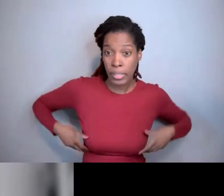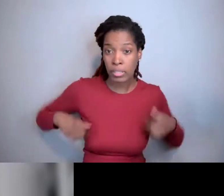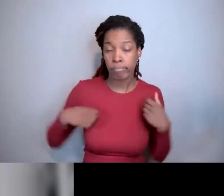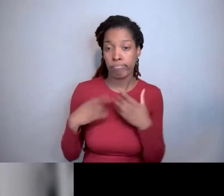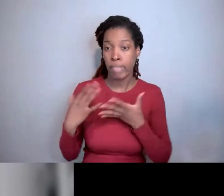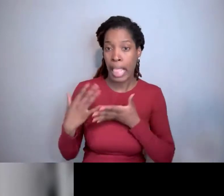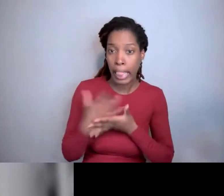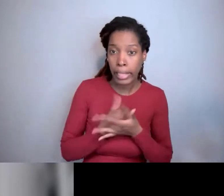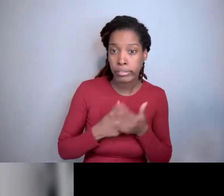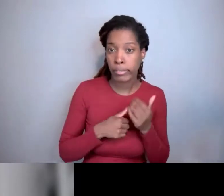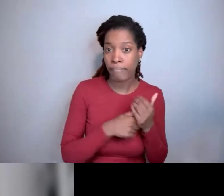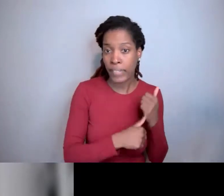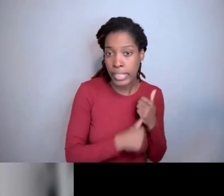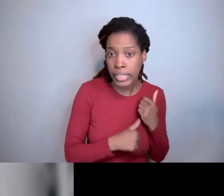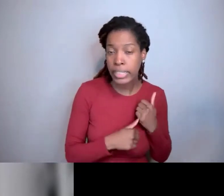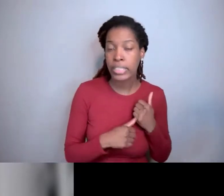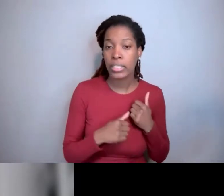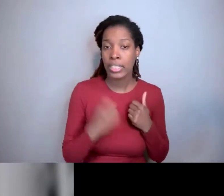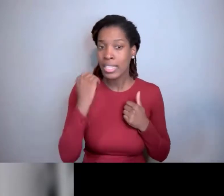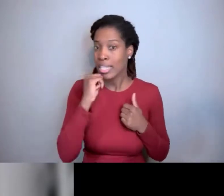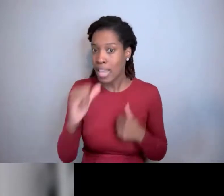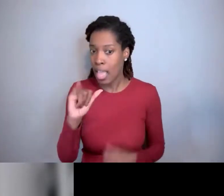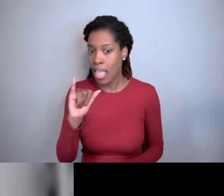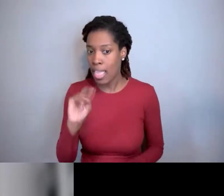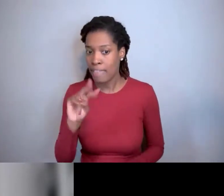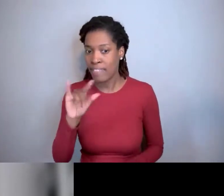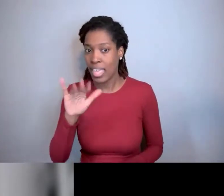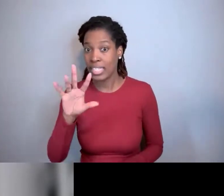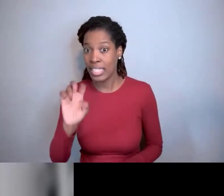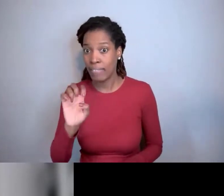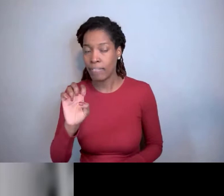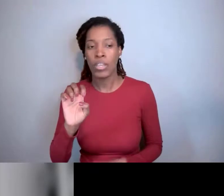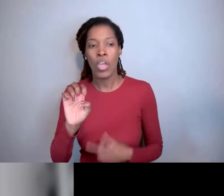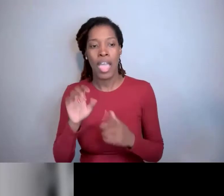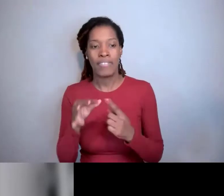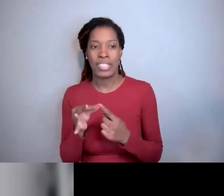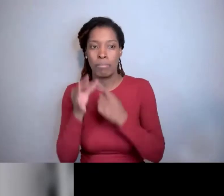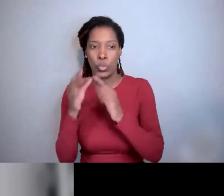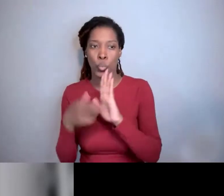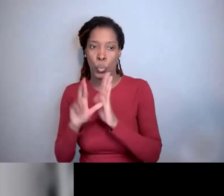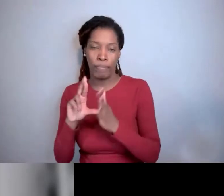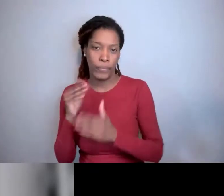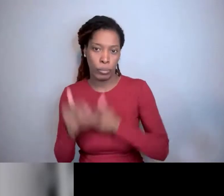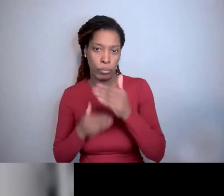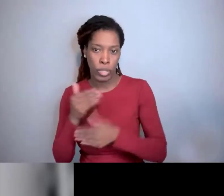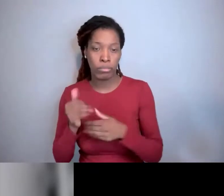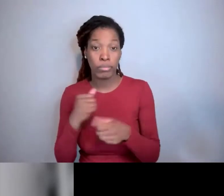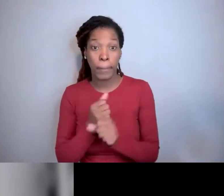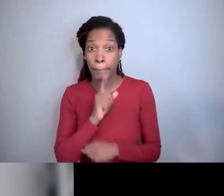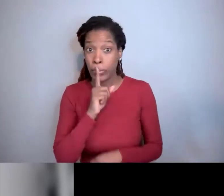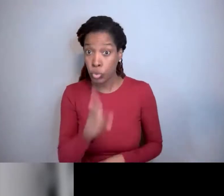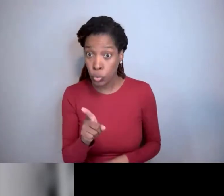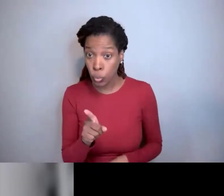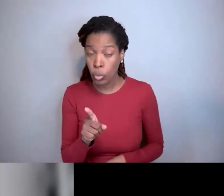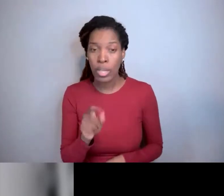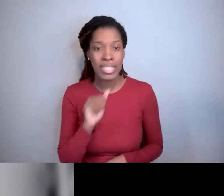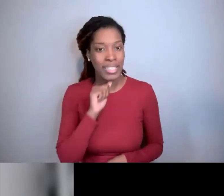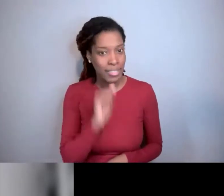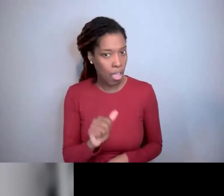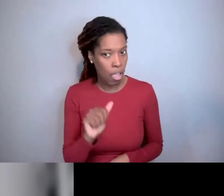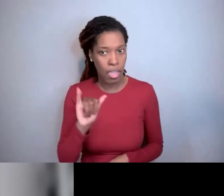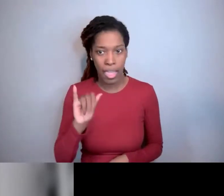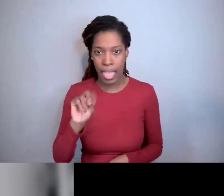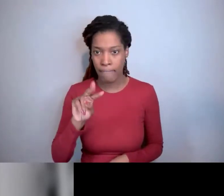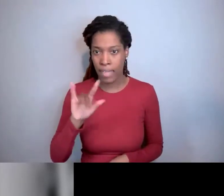it's non-invasive. It goes through a special review process as well to make sure that it's not invasive and